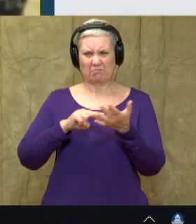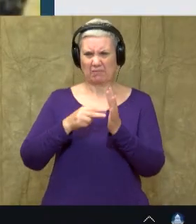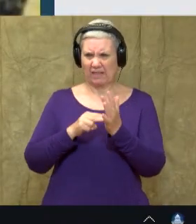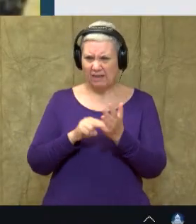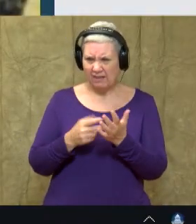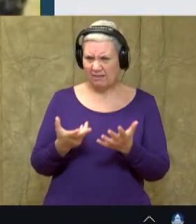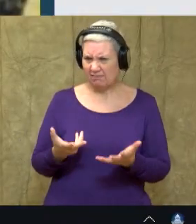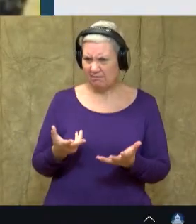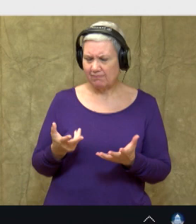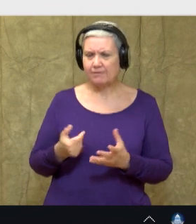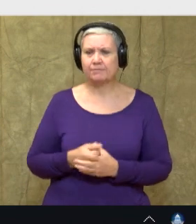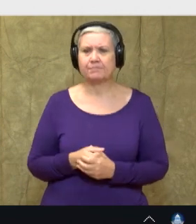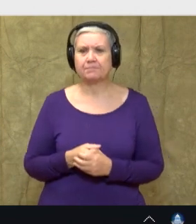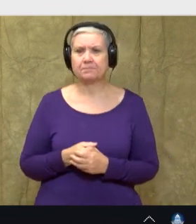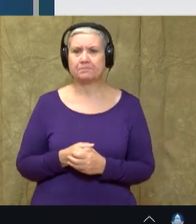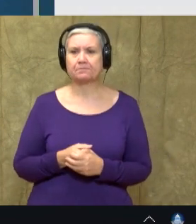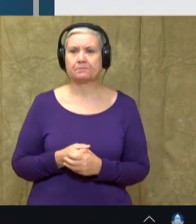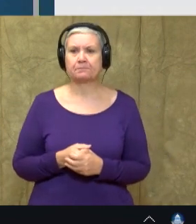mean?